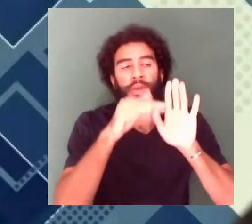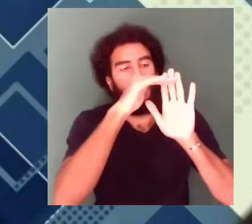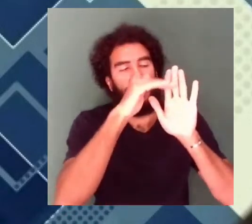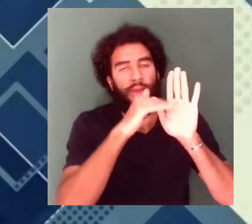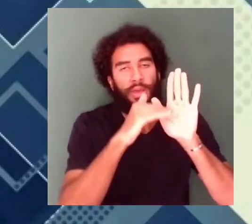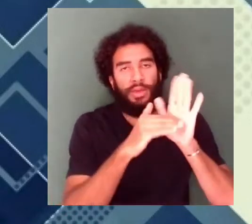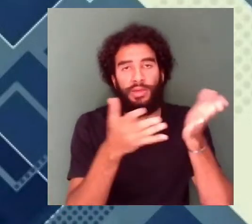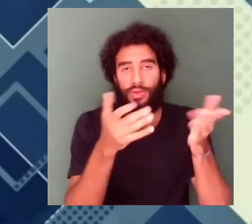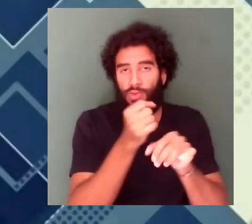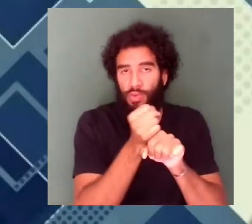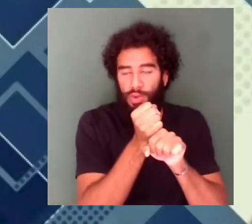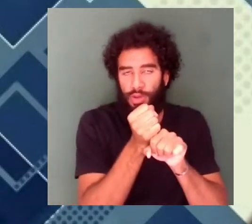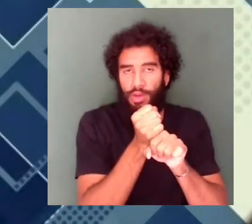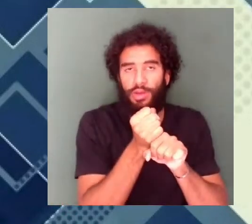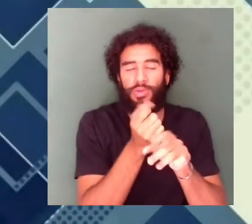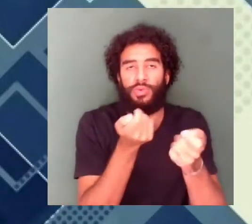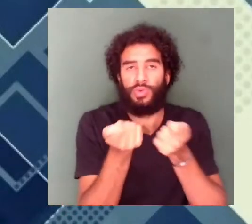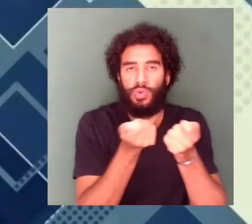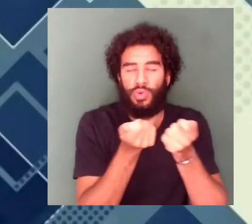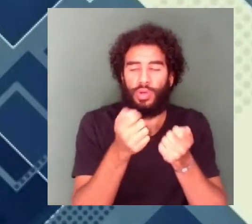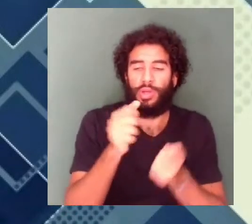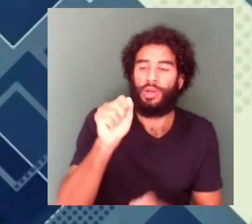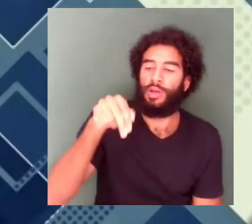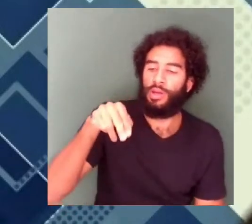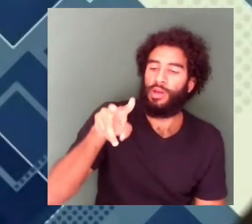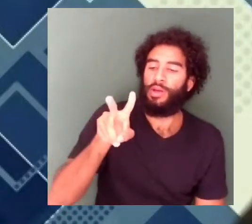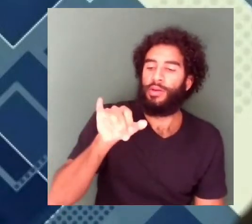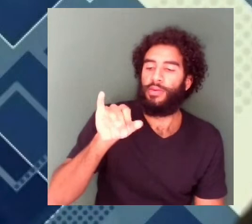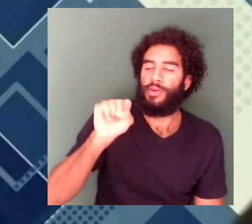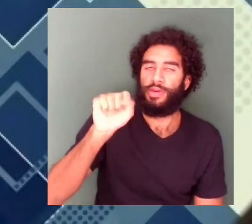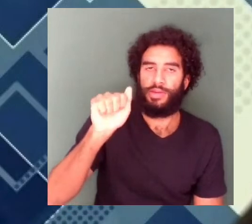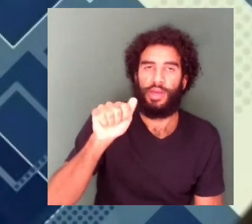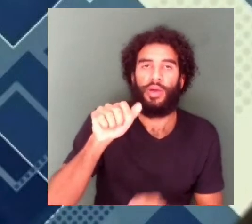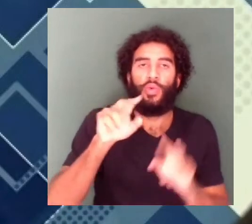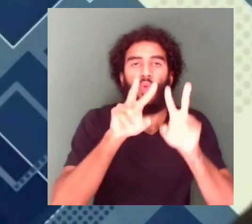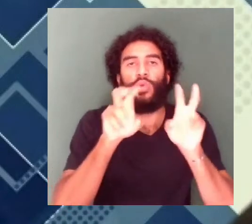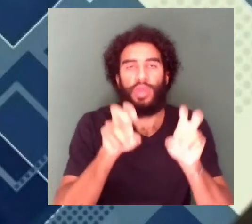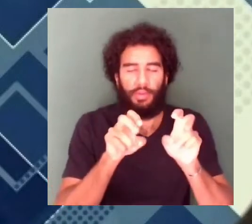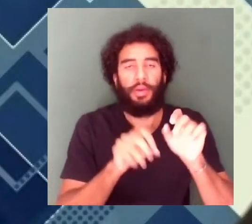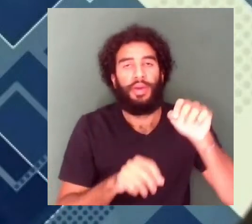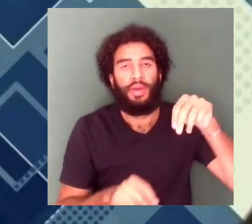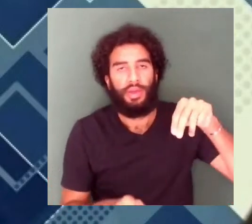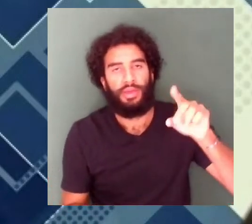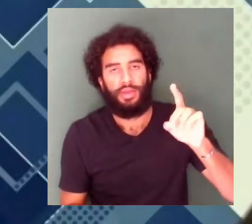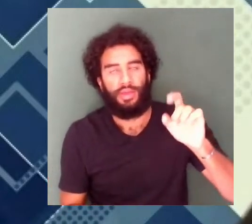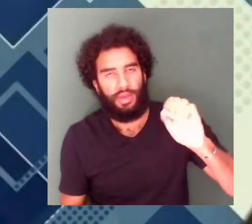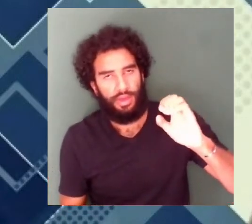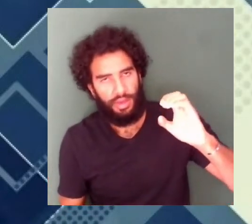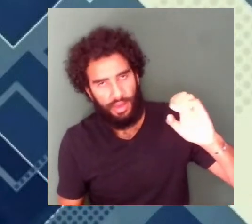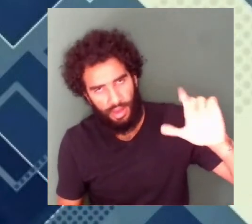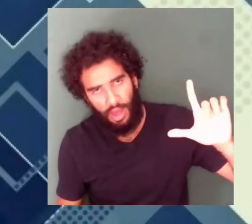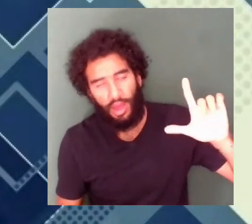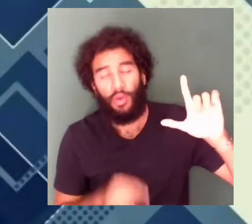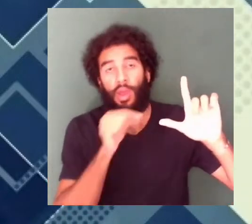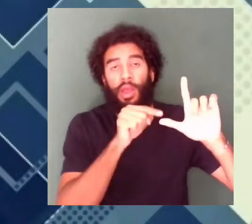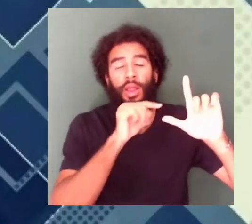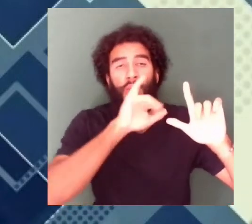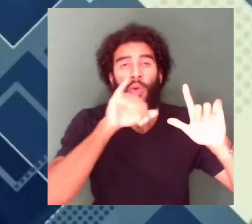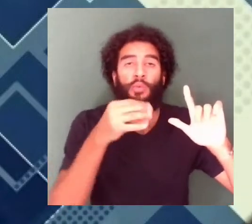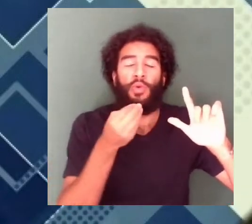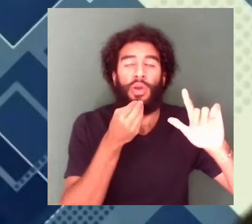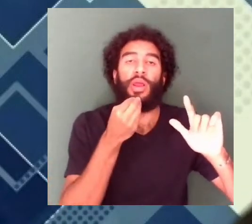And we also have in the regulatory agenda for this year the theme of